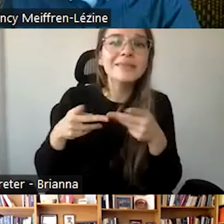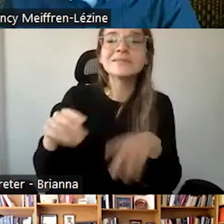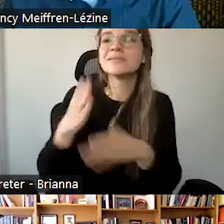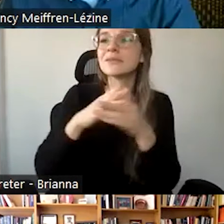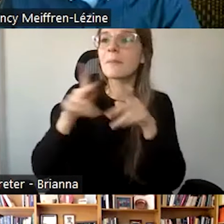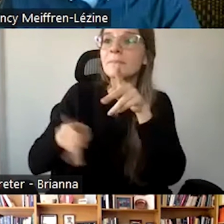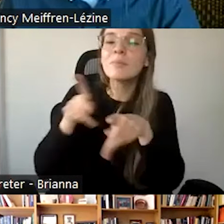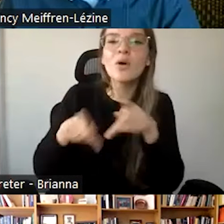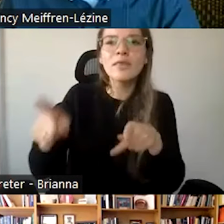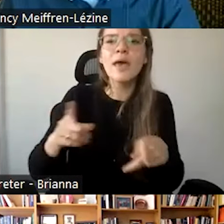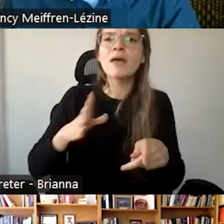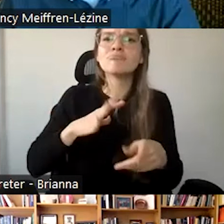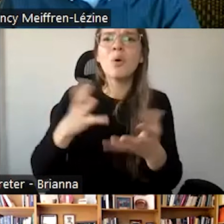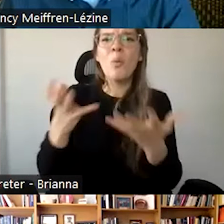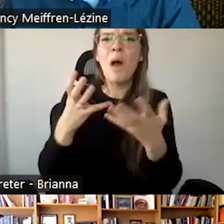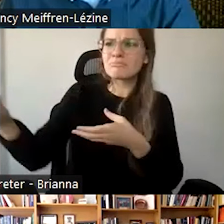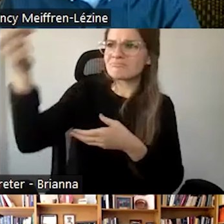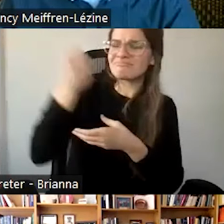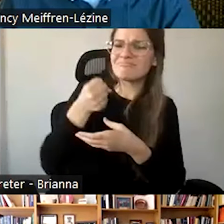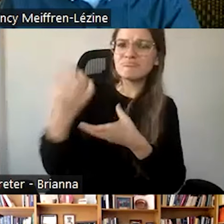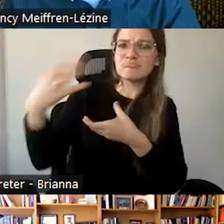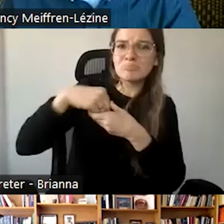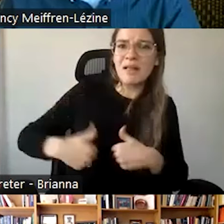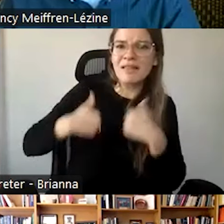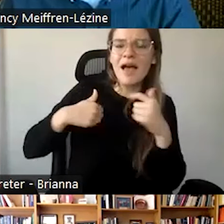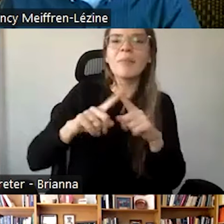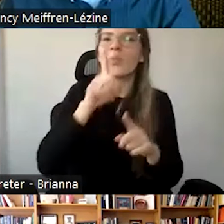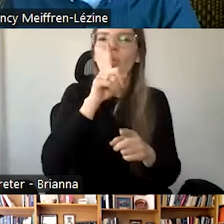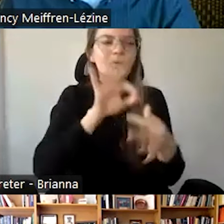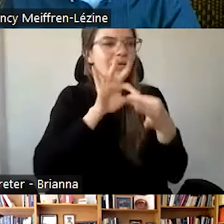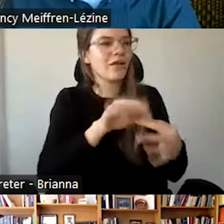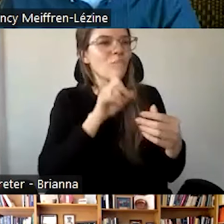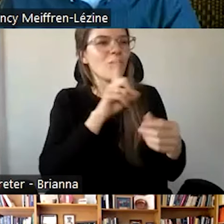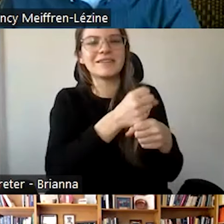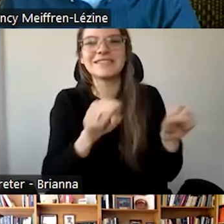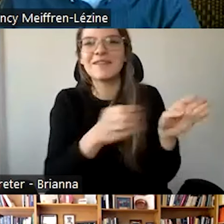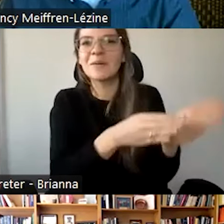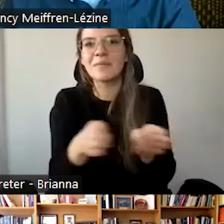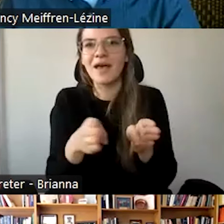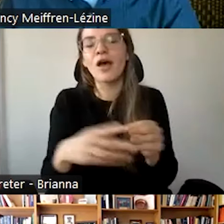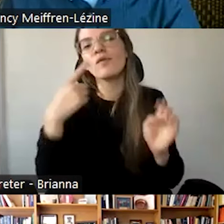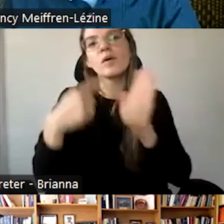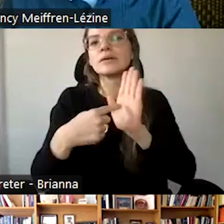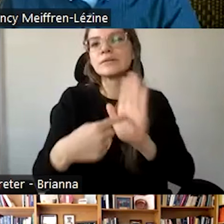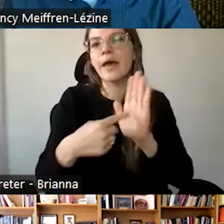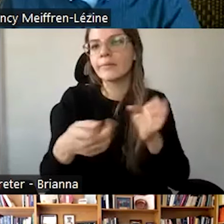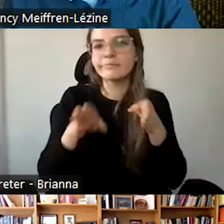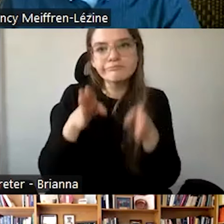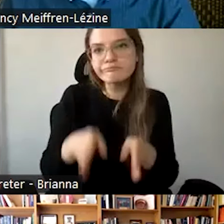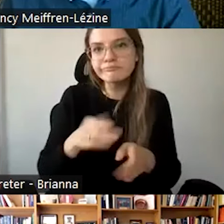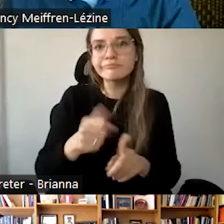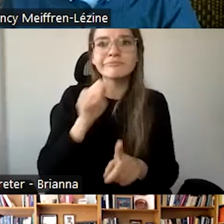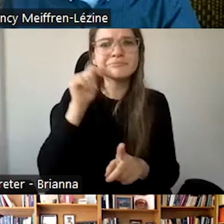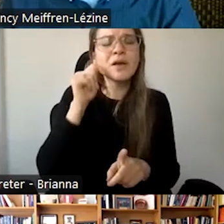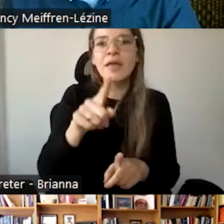into their life, but that don't really fit into the safety plan context. So for example, if you have a youth and they really like their